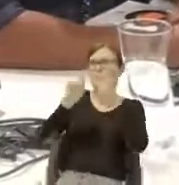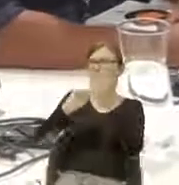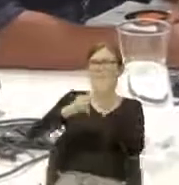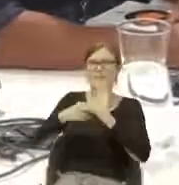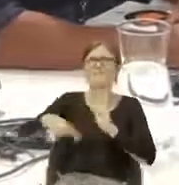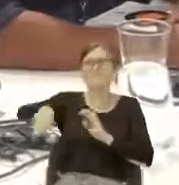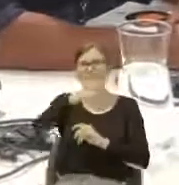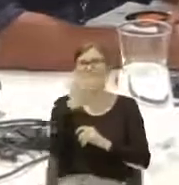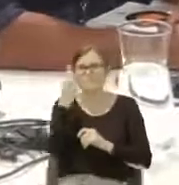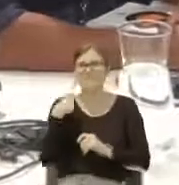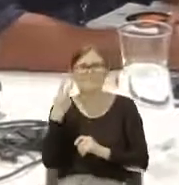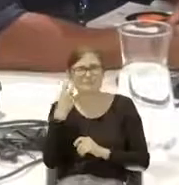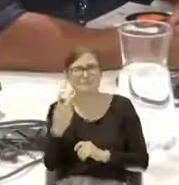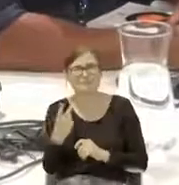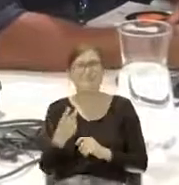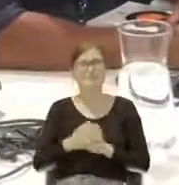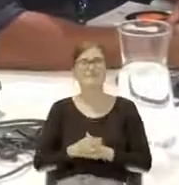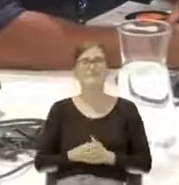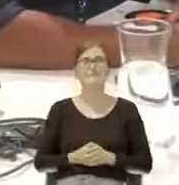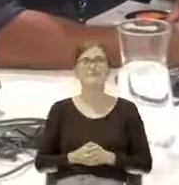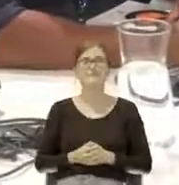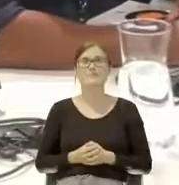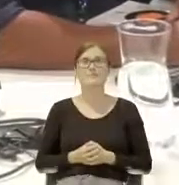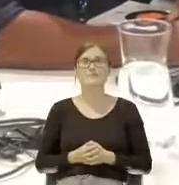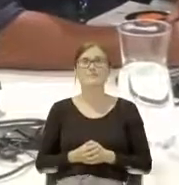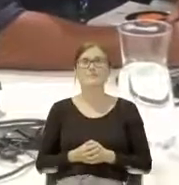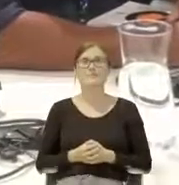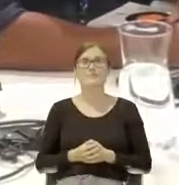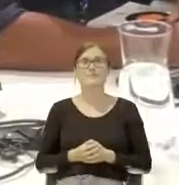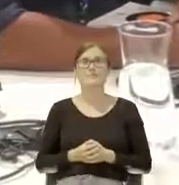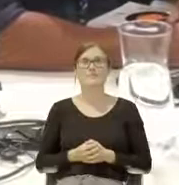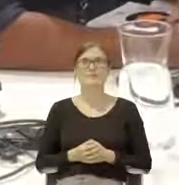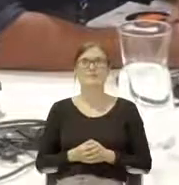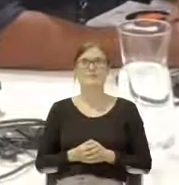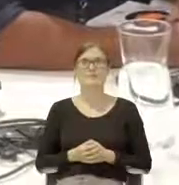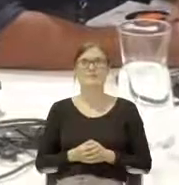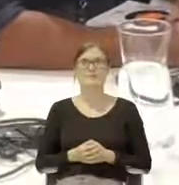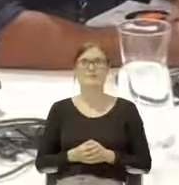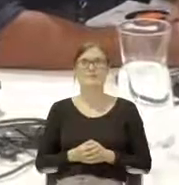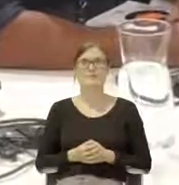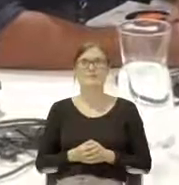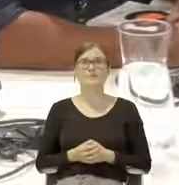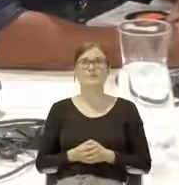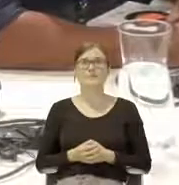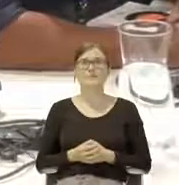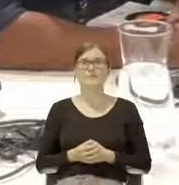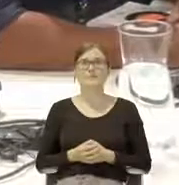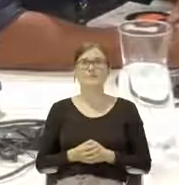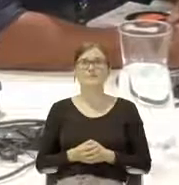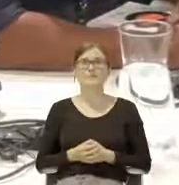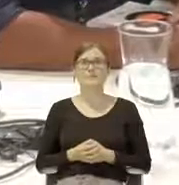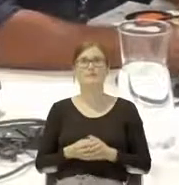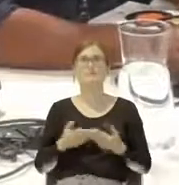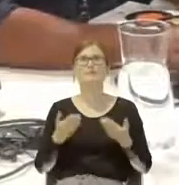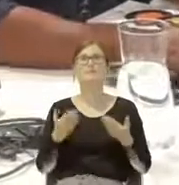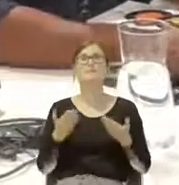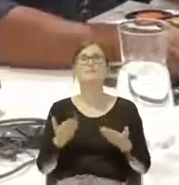agenda. First, and we haven't talked so much about that, but we need to confront the increasing